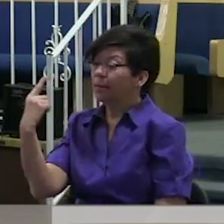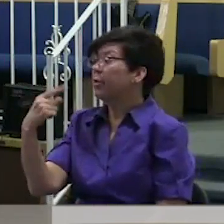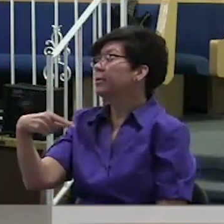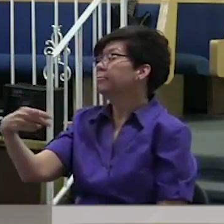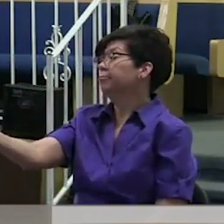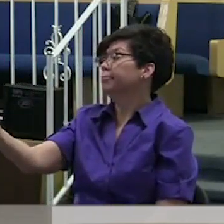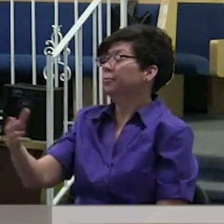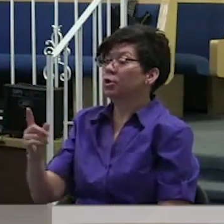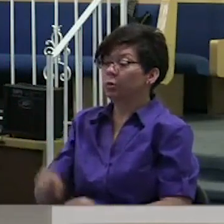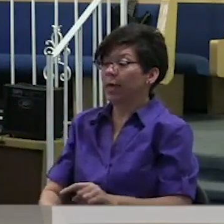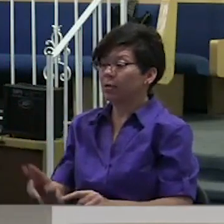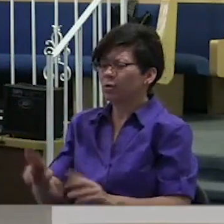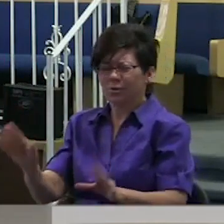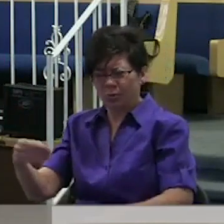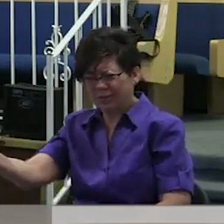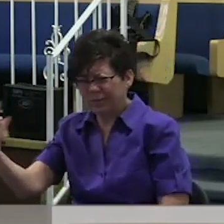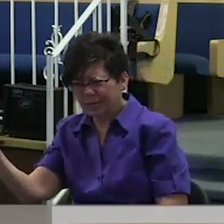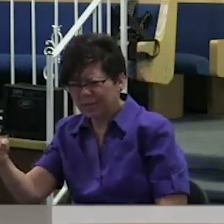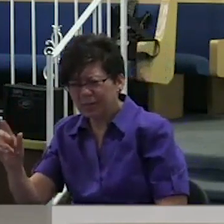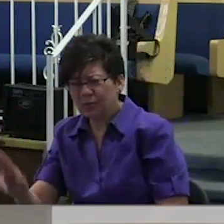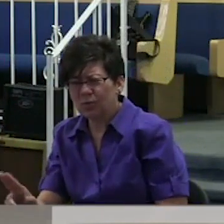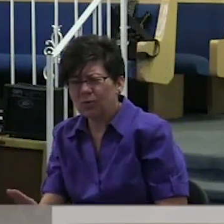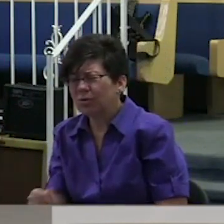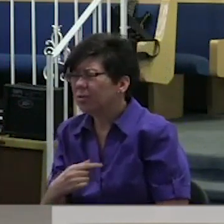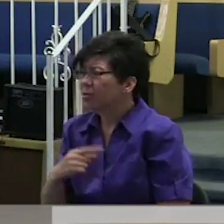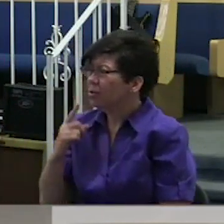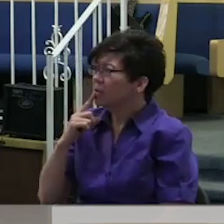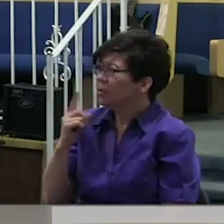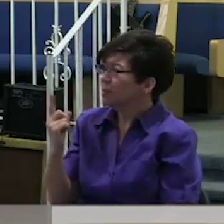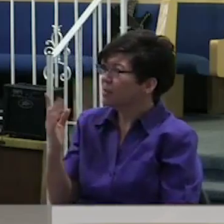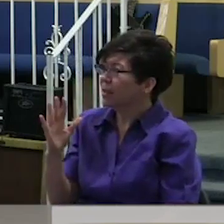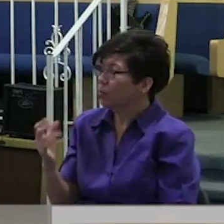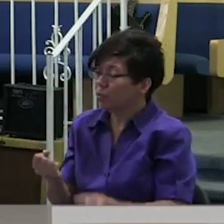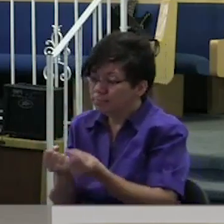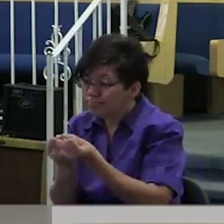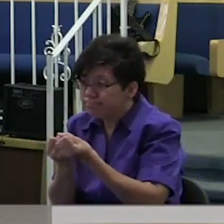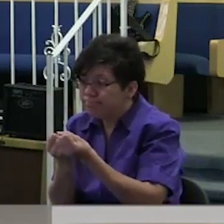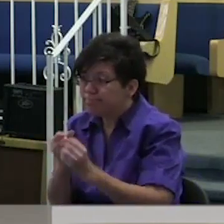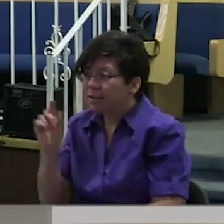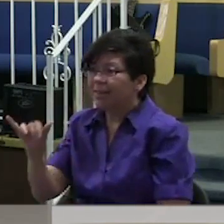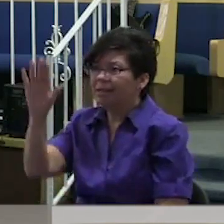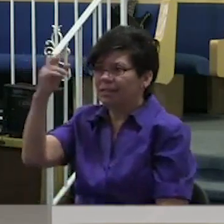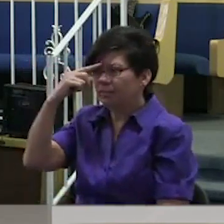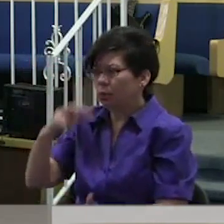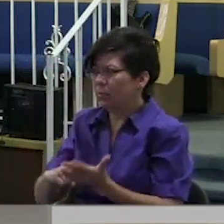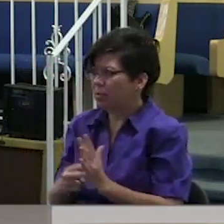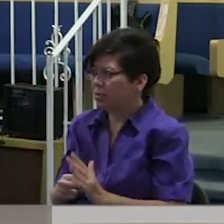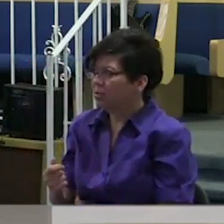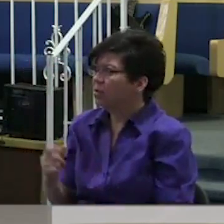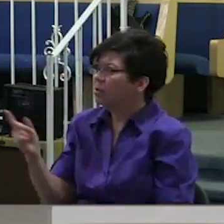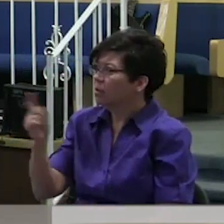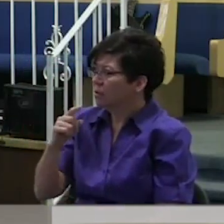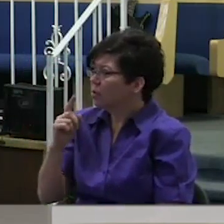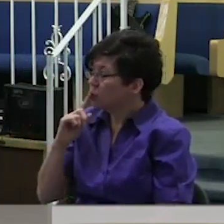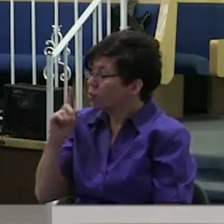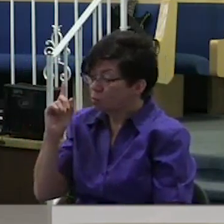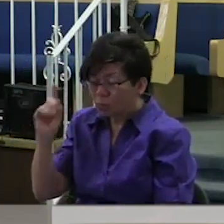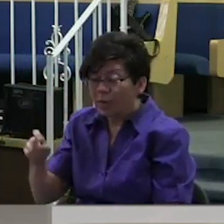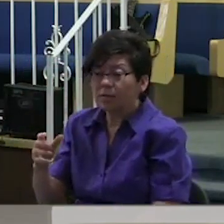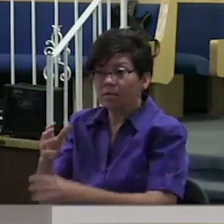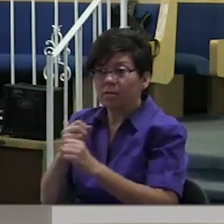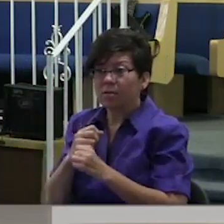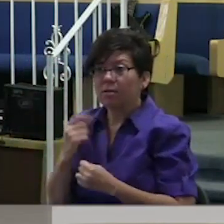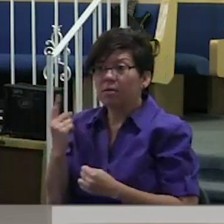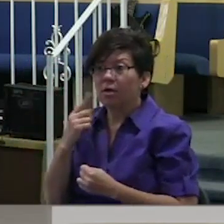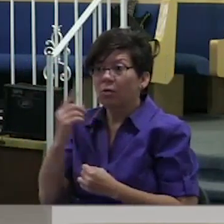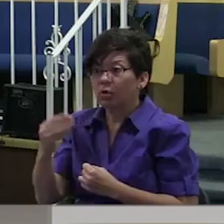he wants you to use what he gives you, because that's the whole purpose, to make you better. He wants to give